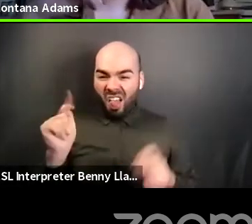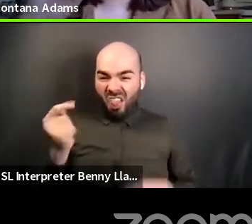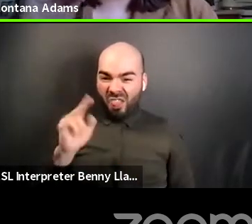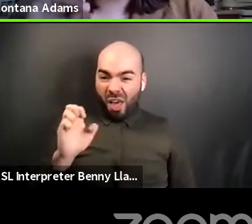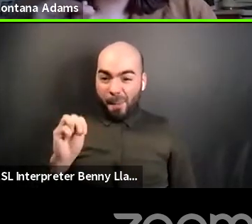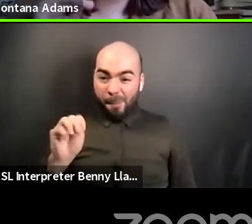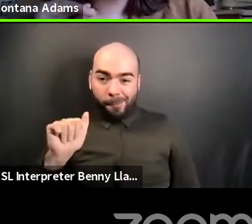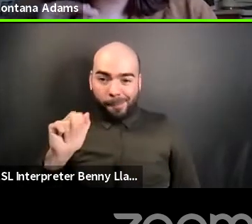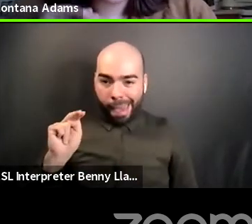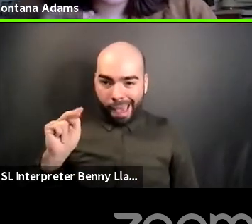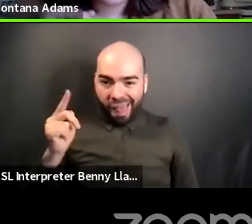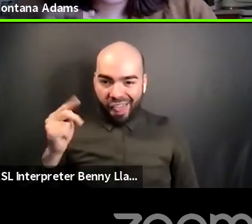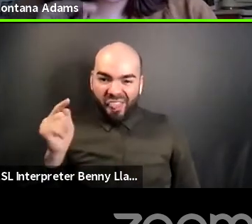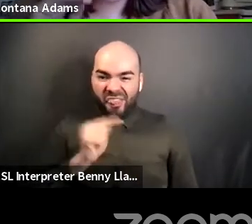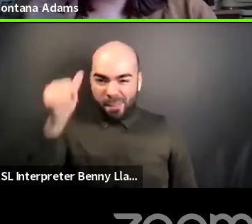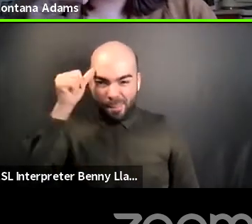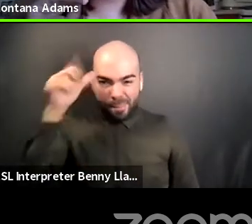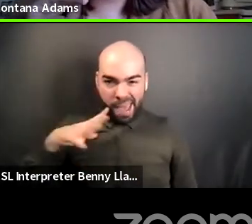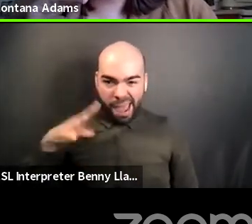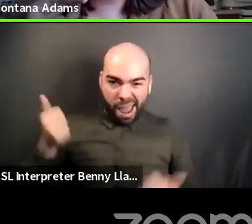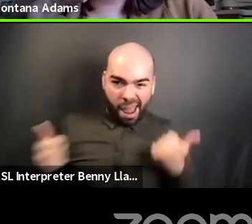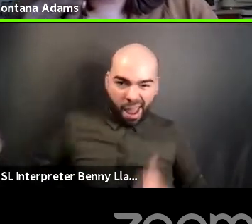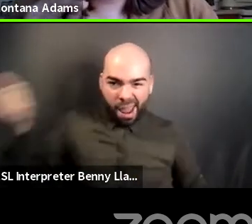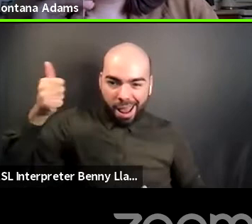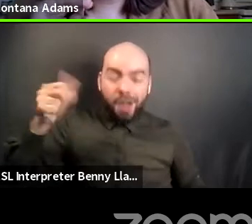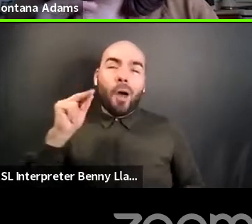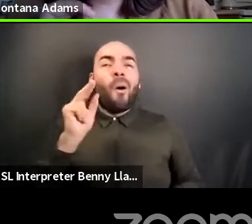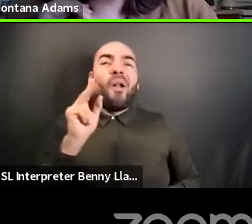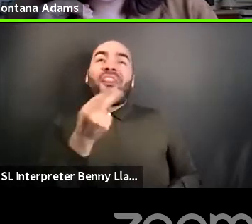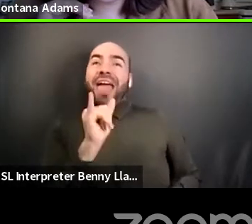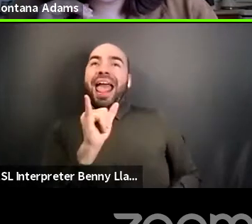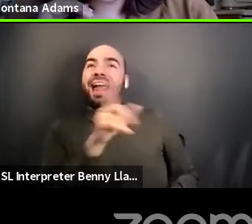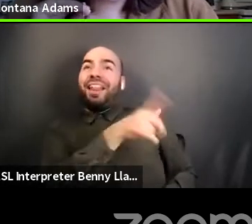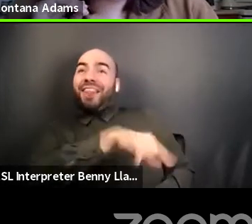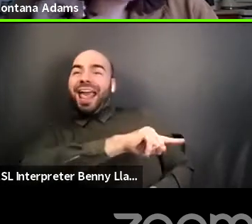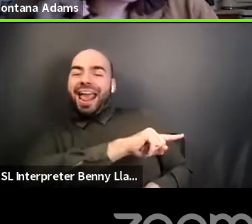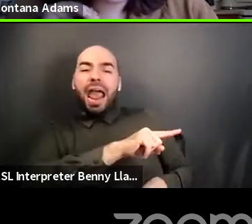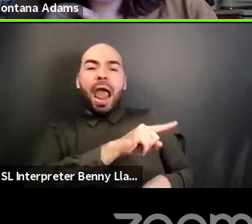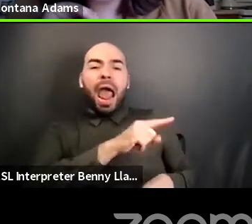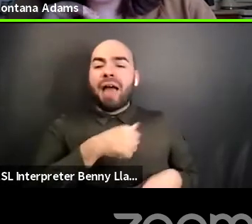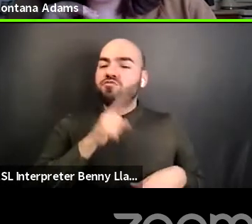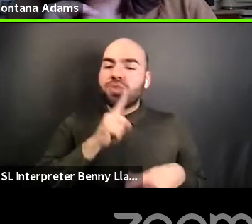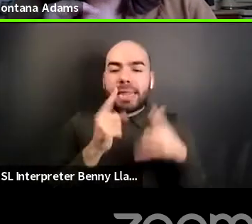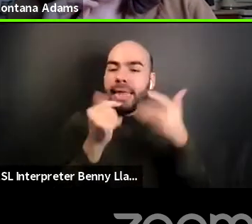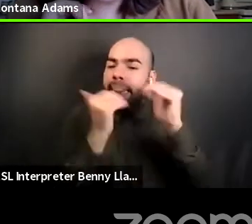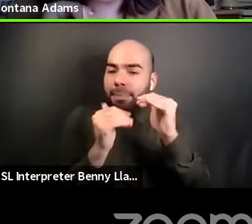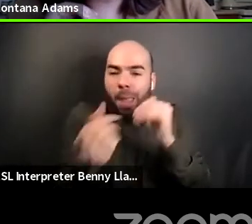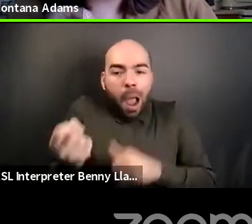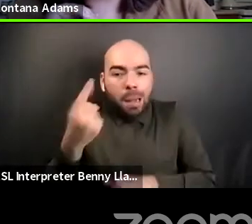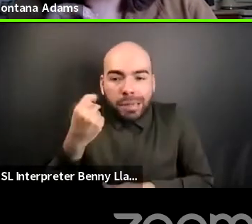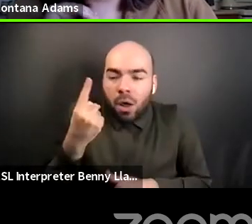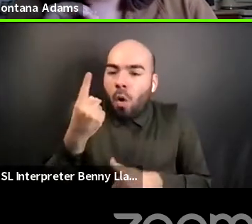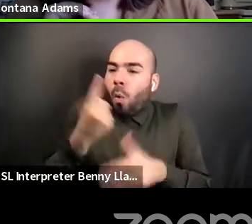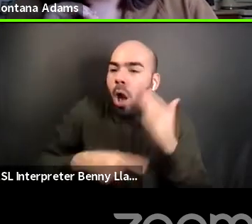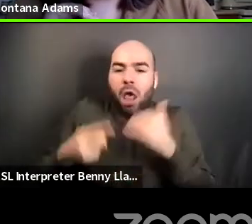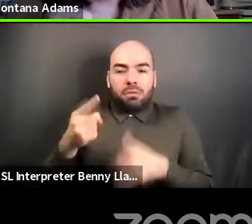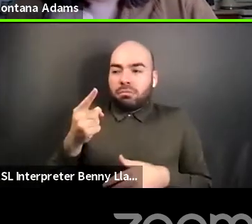they have this very narrow understanding of like what Natives look like and what they should sound like. And, you know,